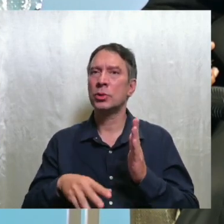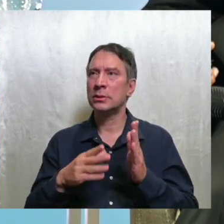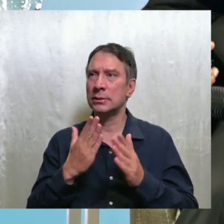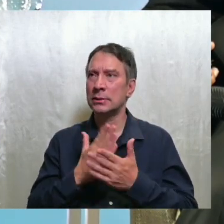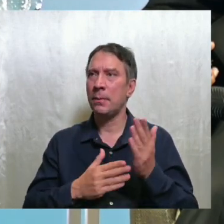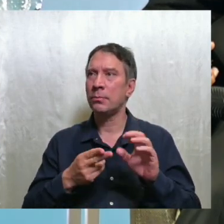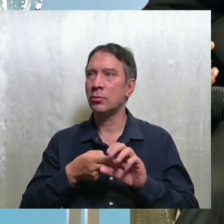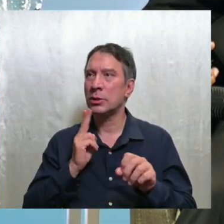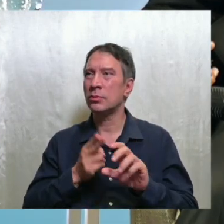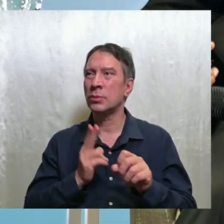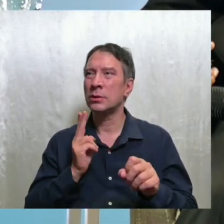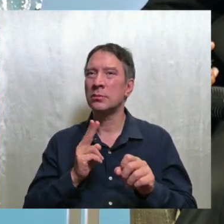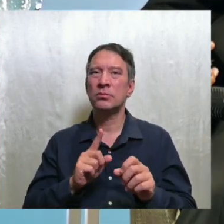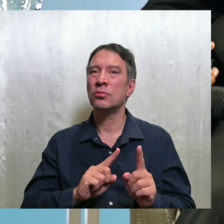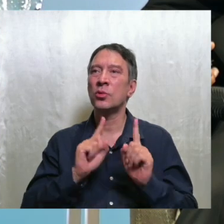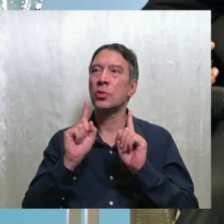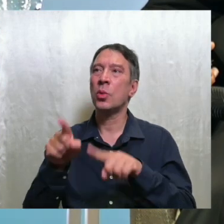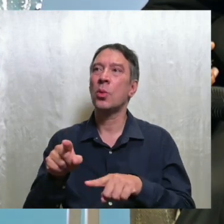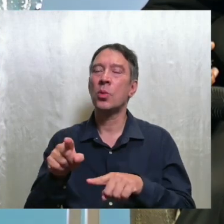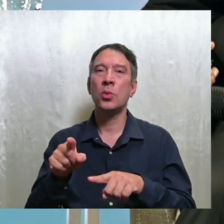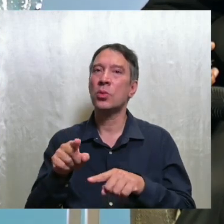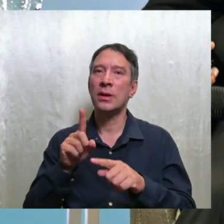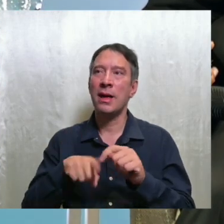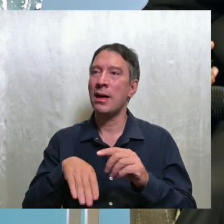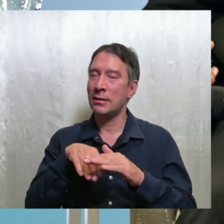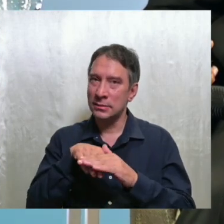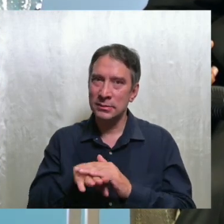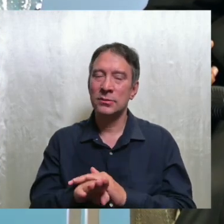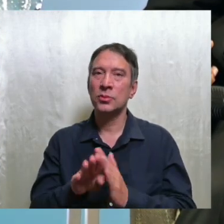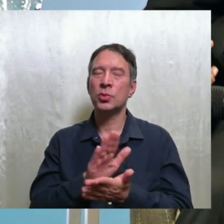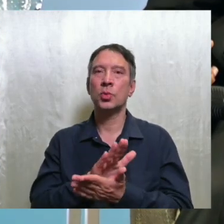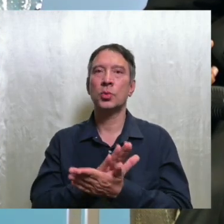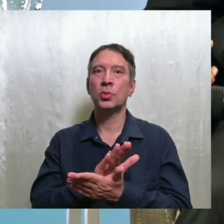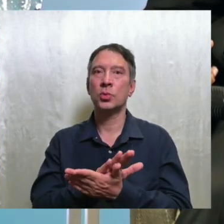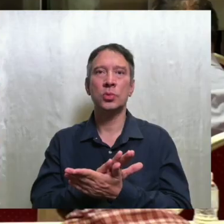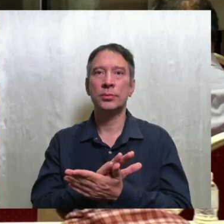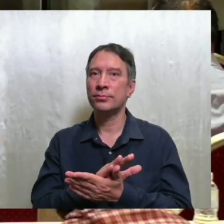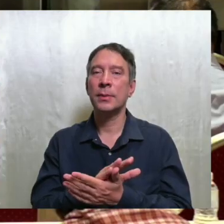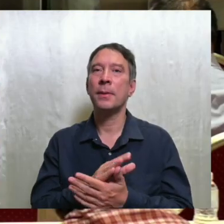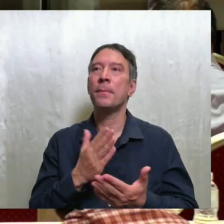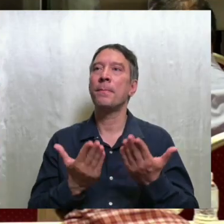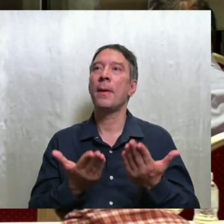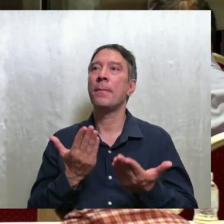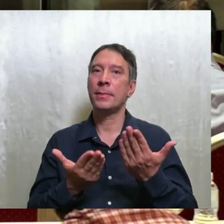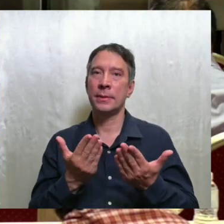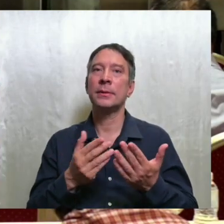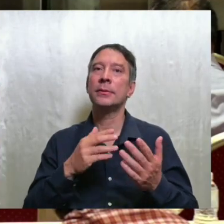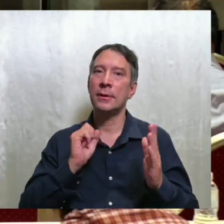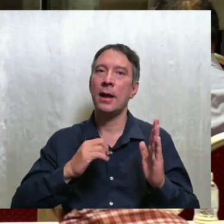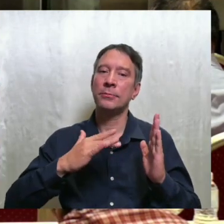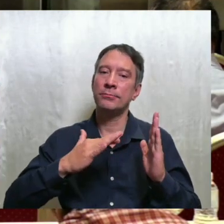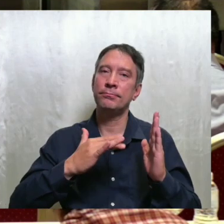software engineer at ICET, is that right, Shubham? ICET? We just spell it